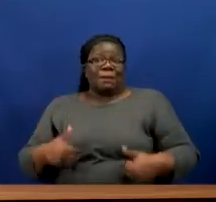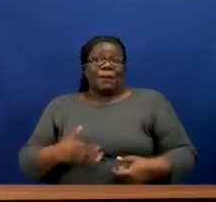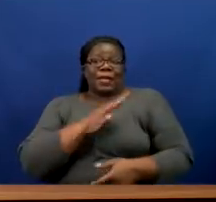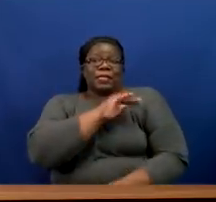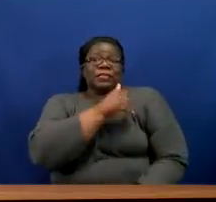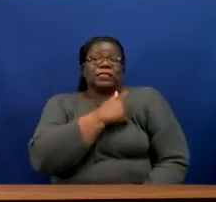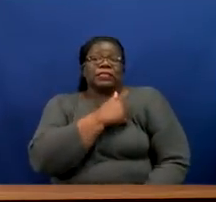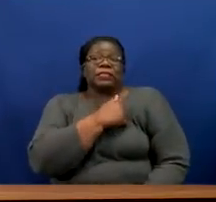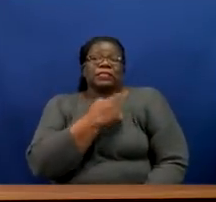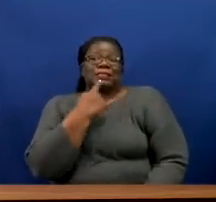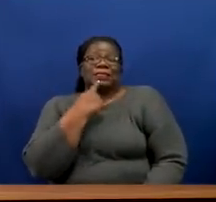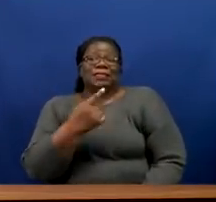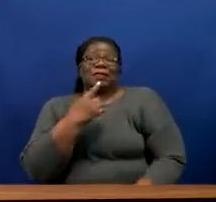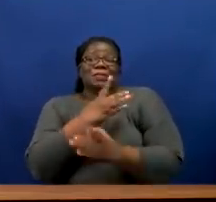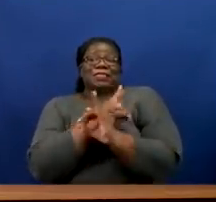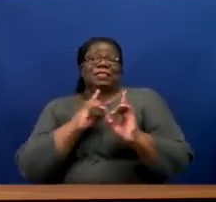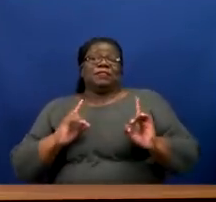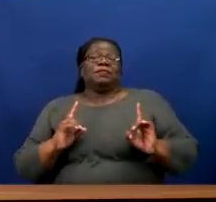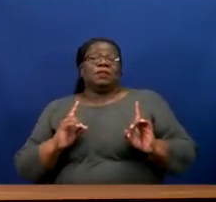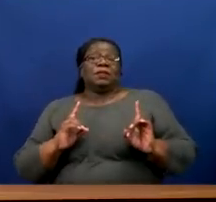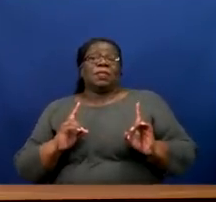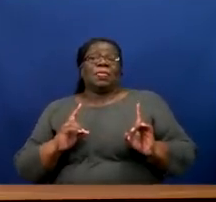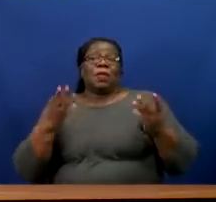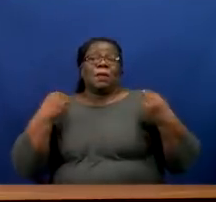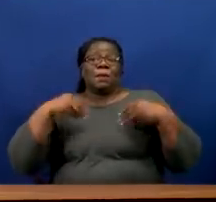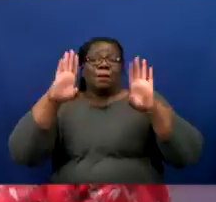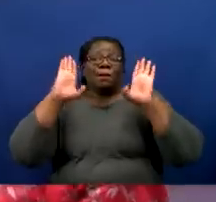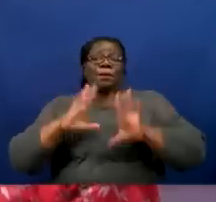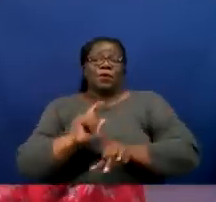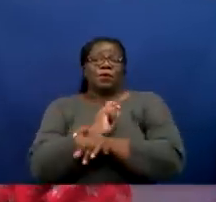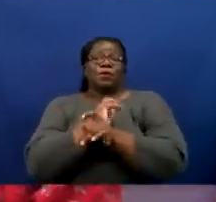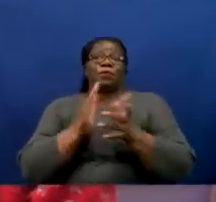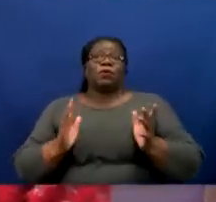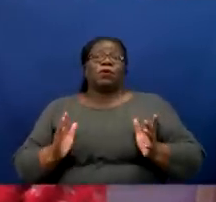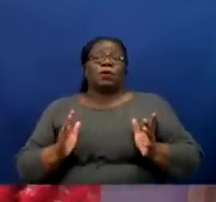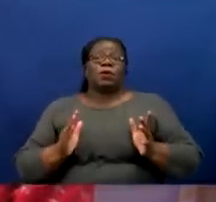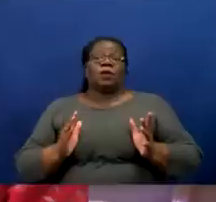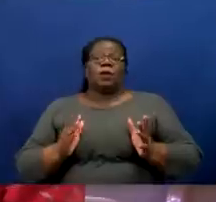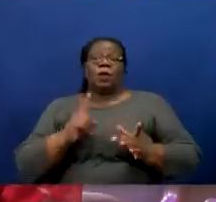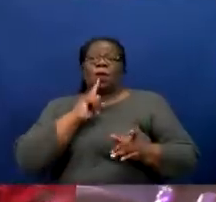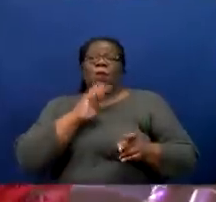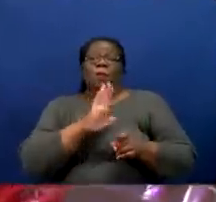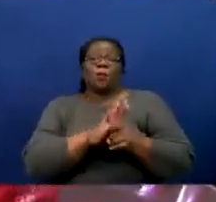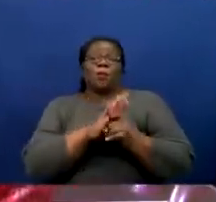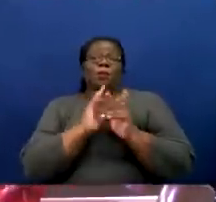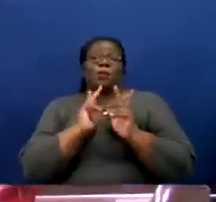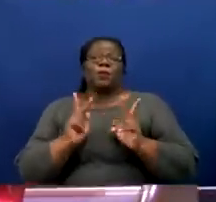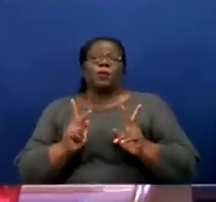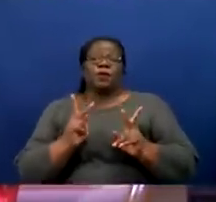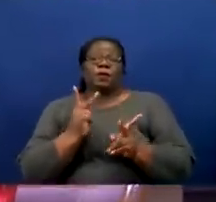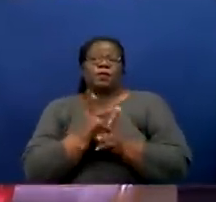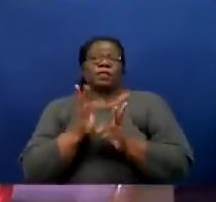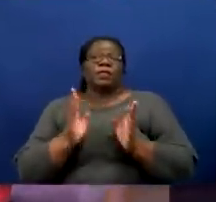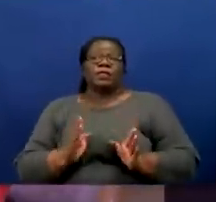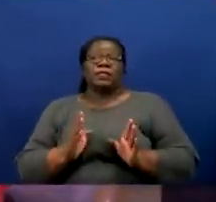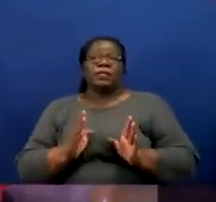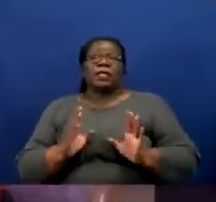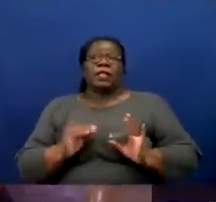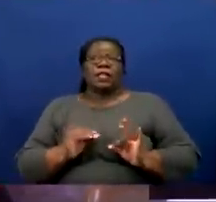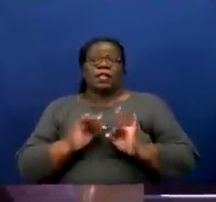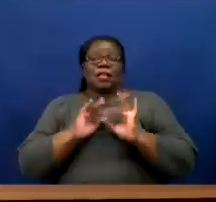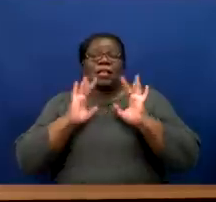You call me waymaker, miracle worker, promise keeper, light in the